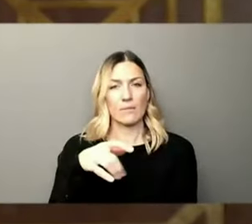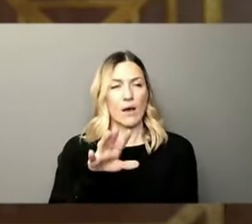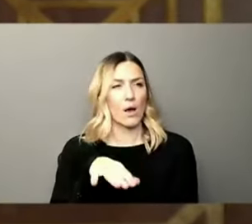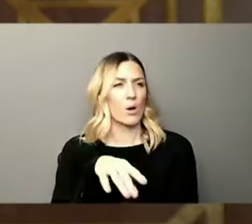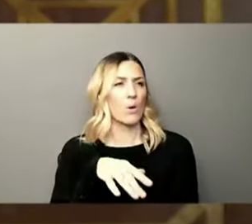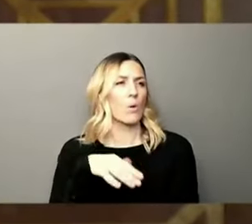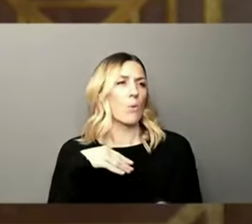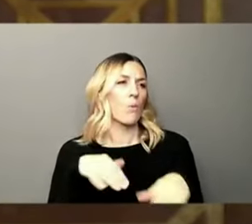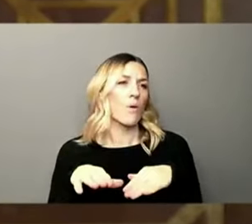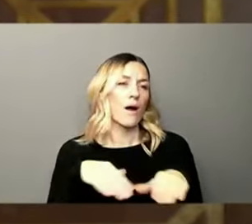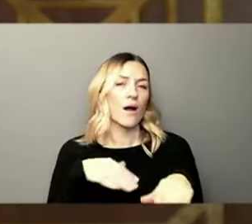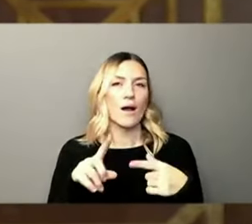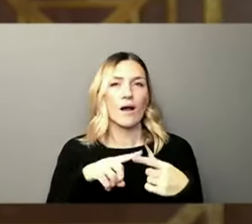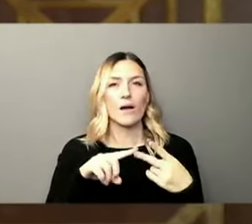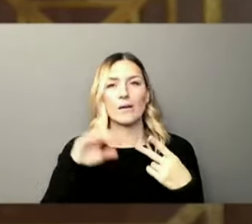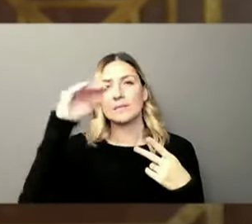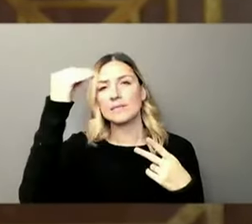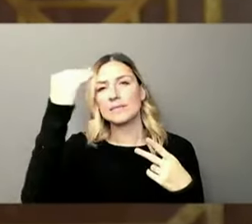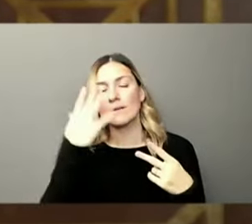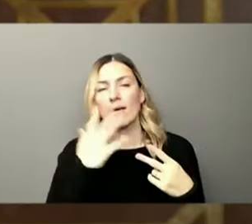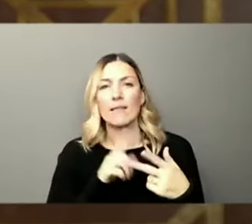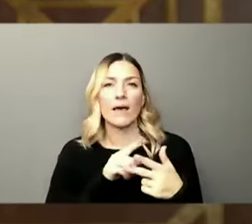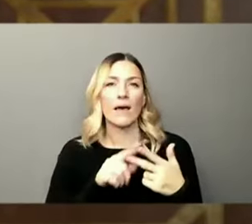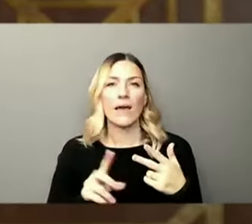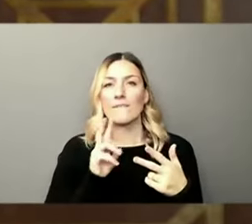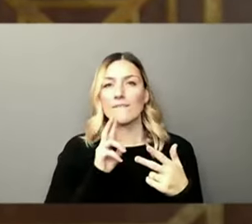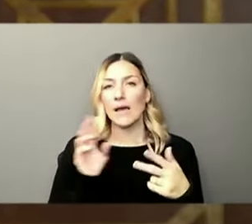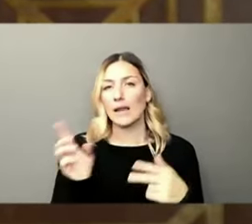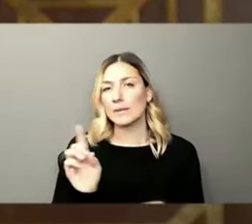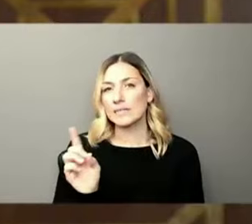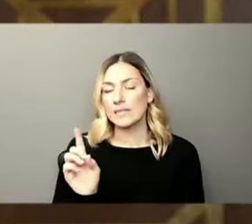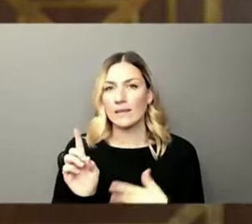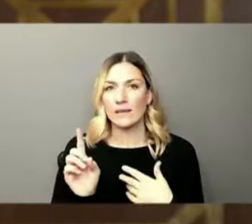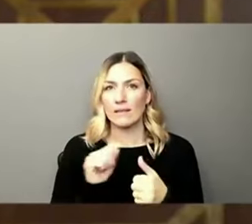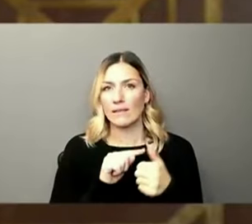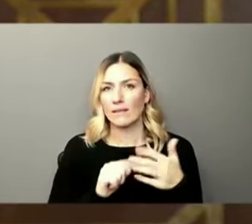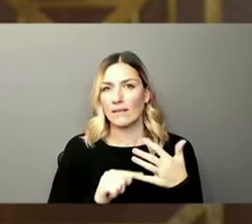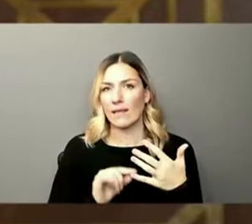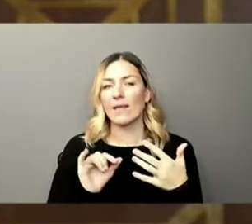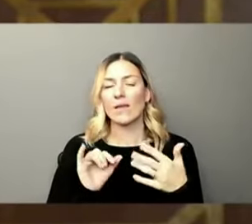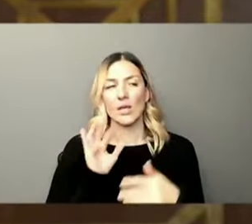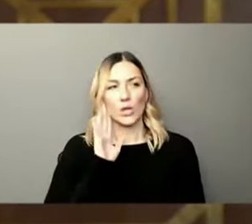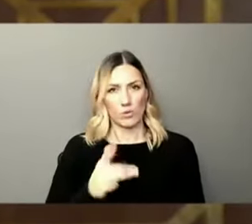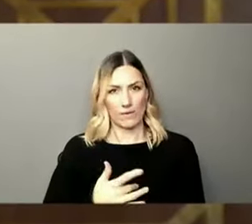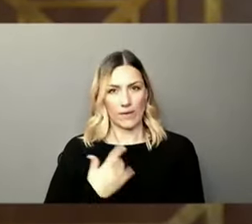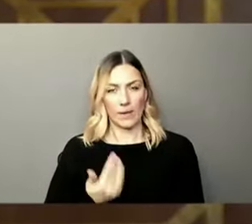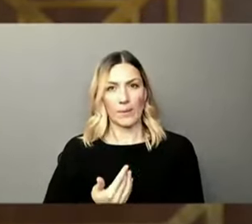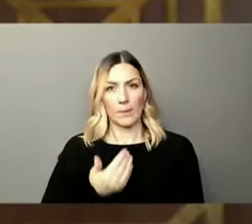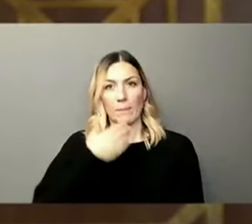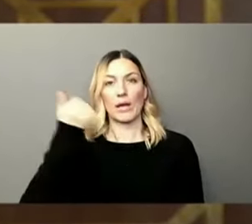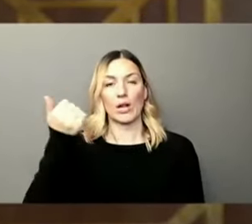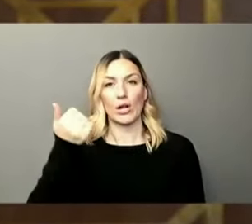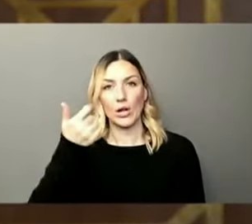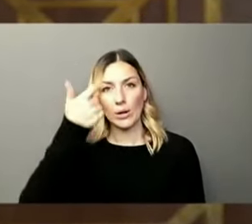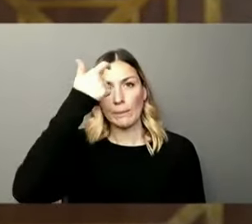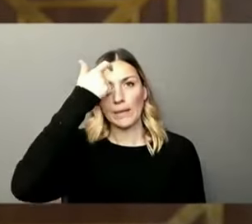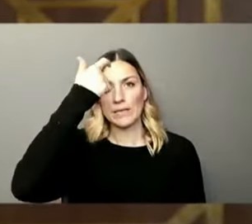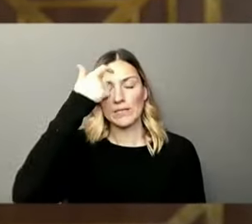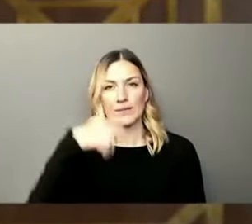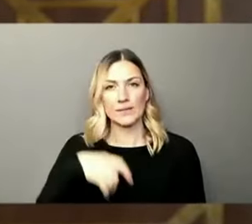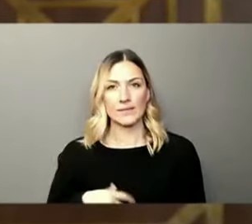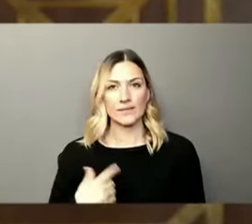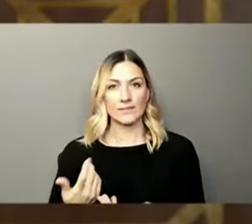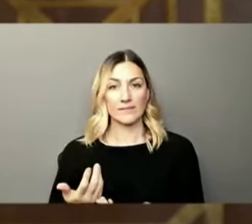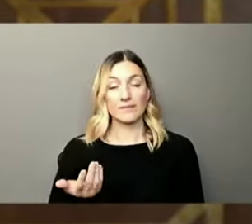need to be in the sun, you need vitamin D, all of those things, that'll make you feel better mentally. And that might